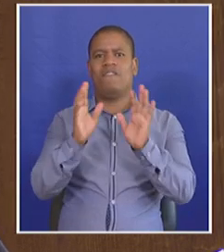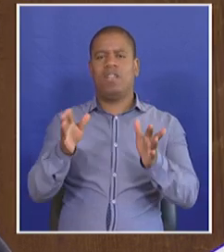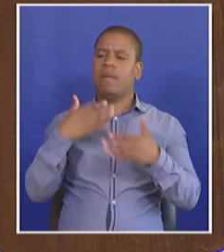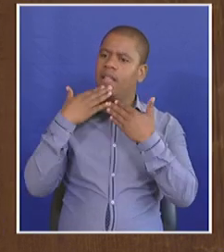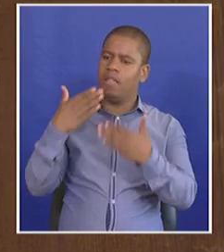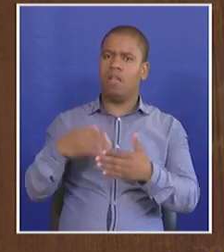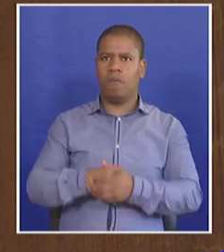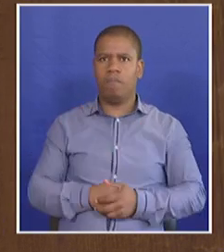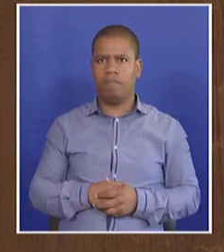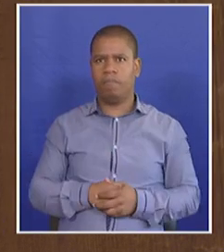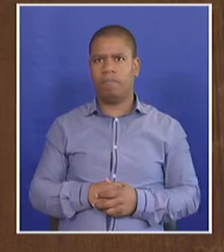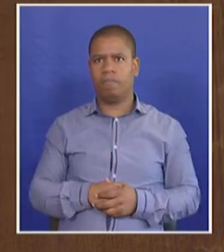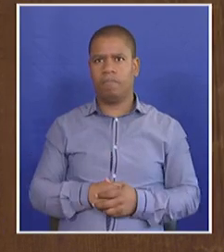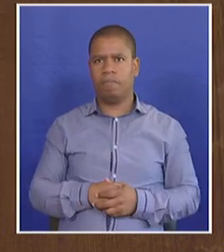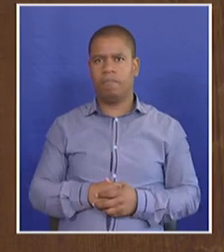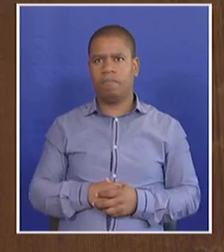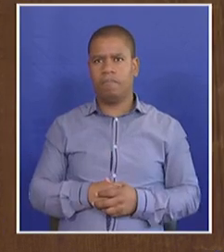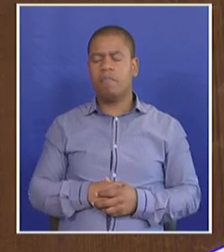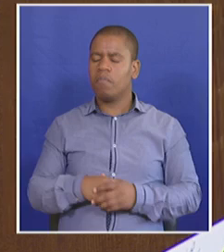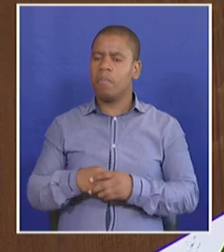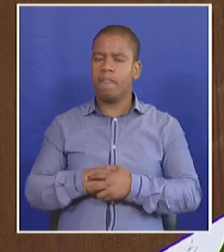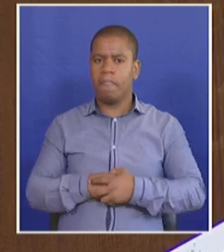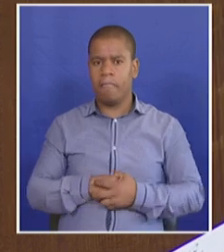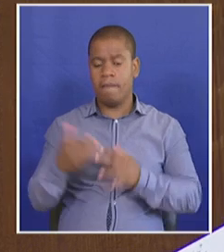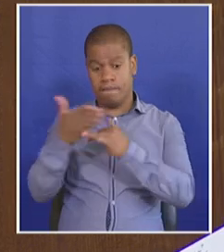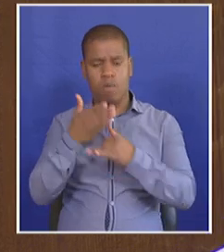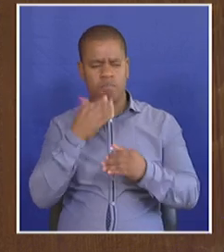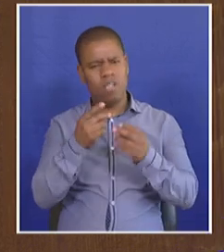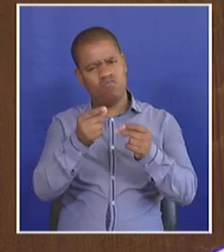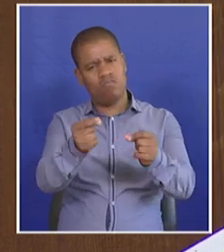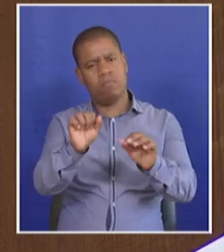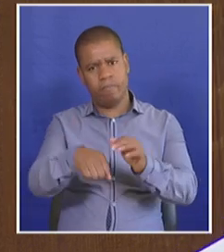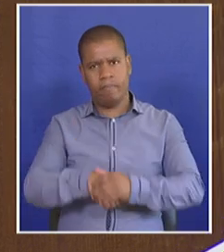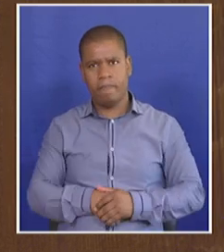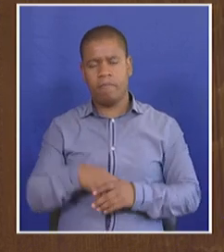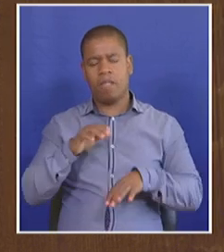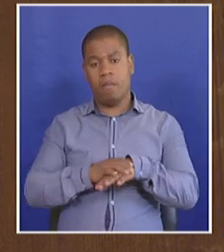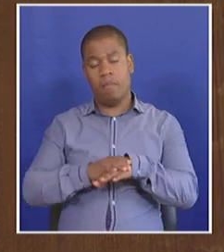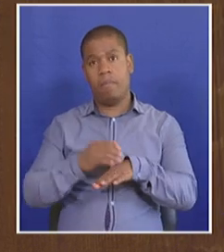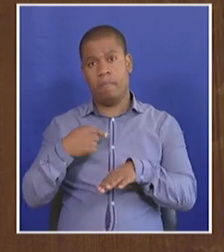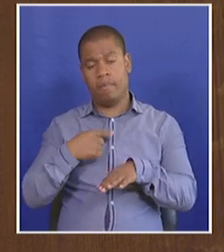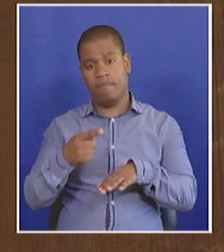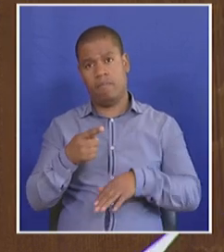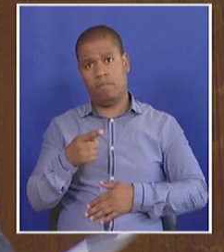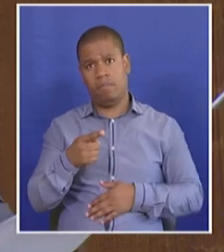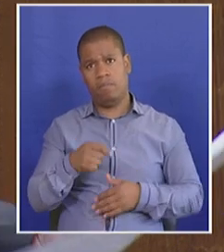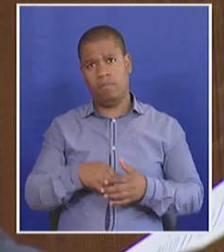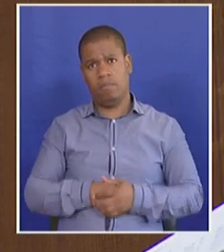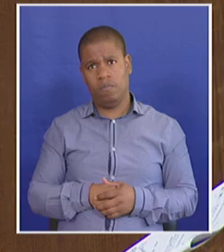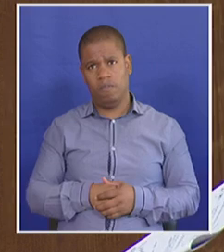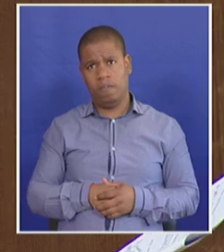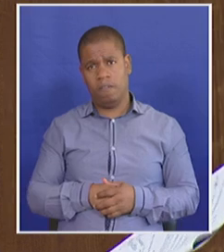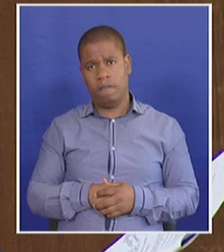You are petition. protected, Honorable Julius. Thank you. That we send a petition, the Coxworth one in Randfontein is still closed. The